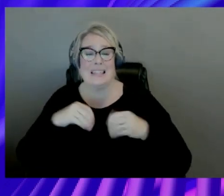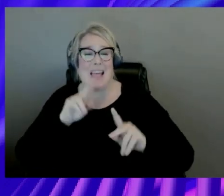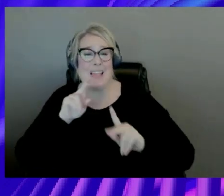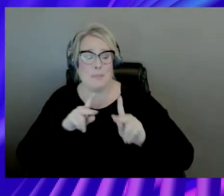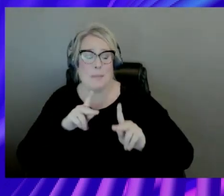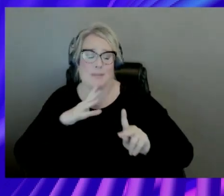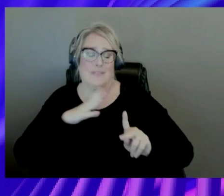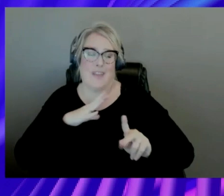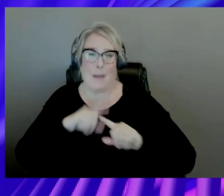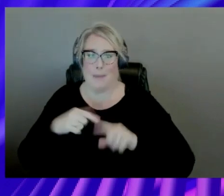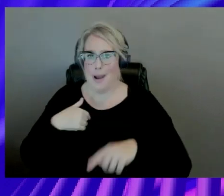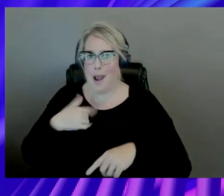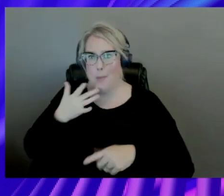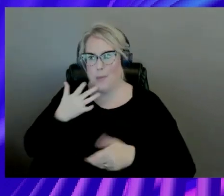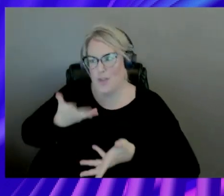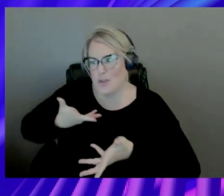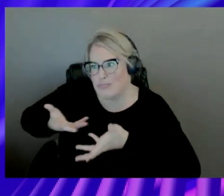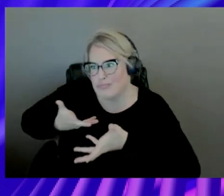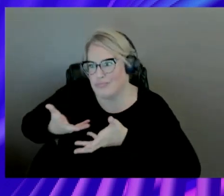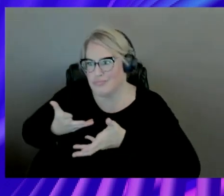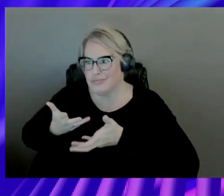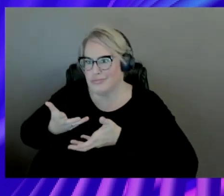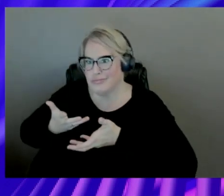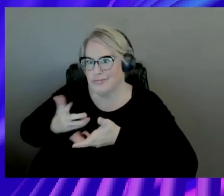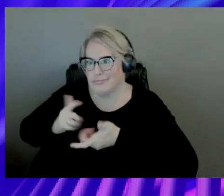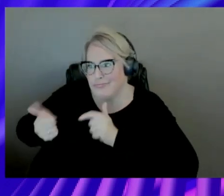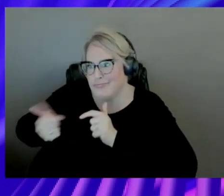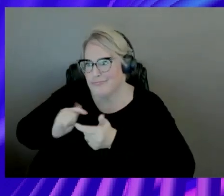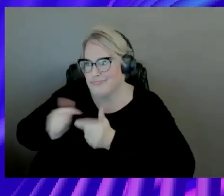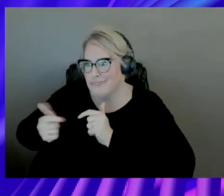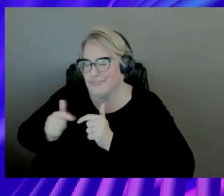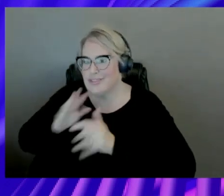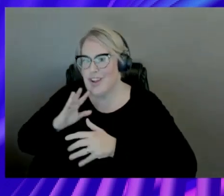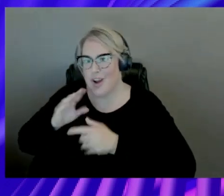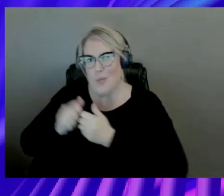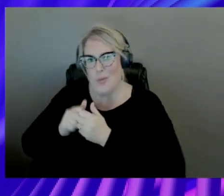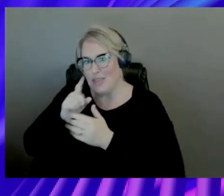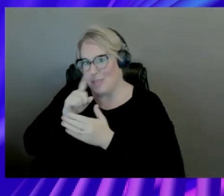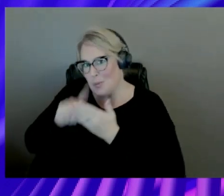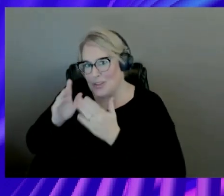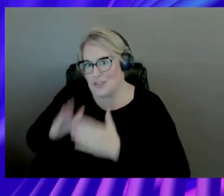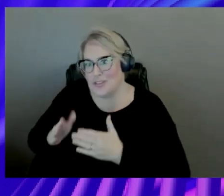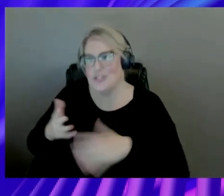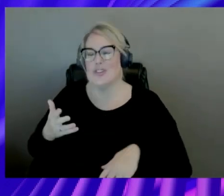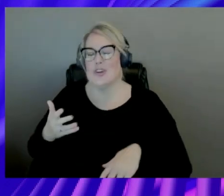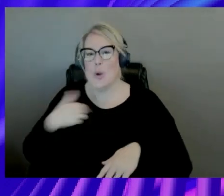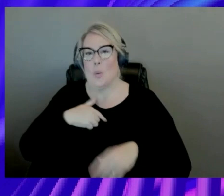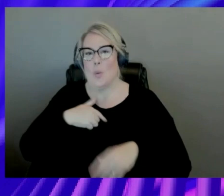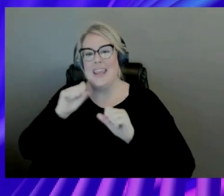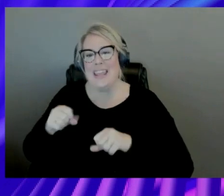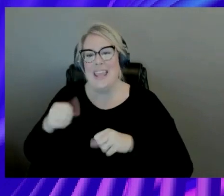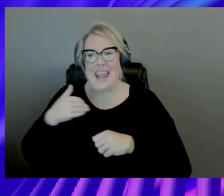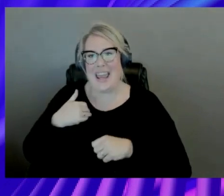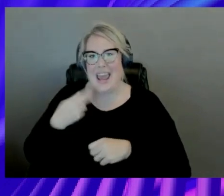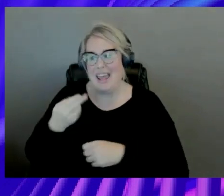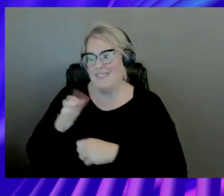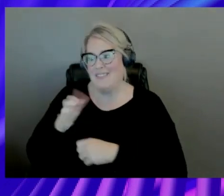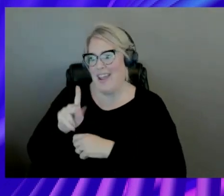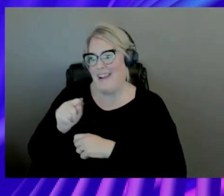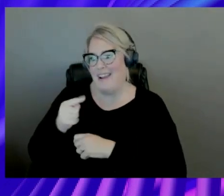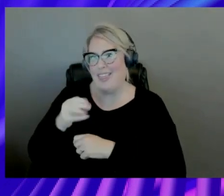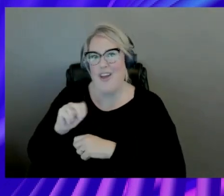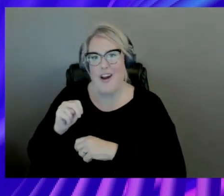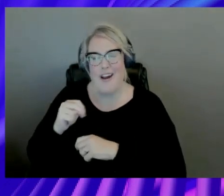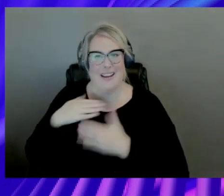researcher about something fun and technical that I can go poke at, I can reproduce. You know, we can have a mini little hackathon and just enjoy